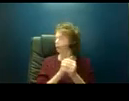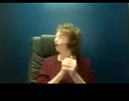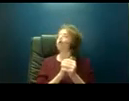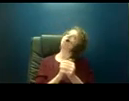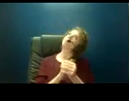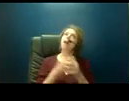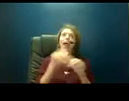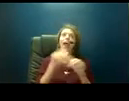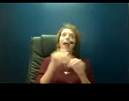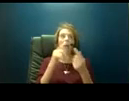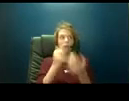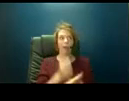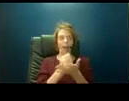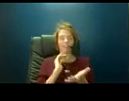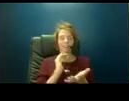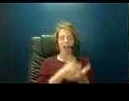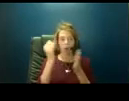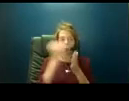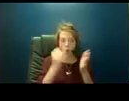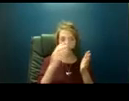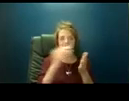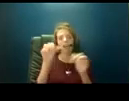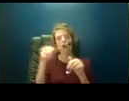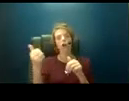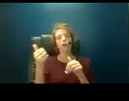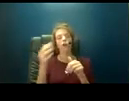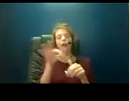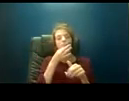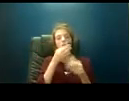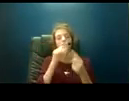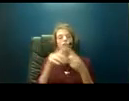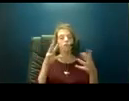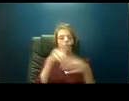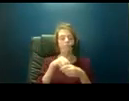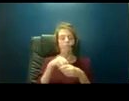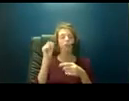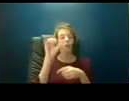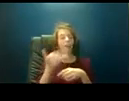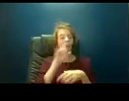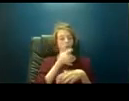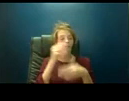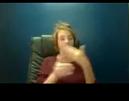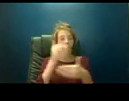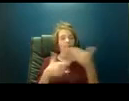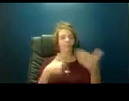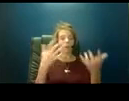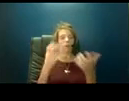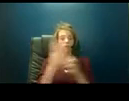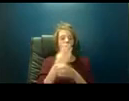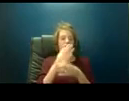asking our teaching artists and other experts to engage. So that's really the process I'm going to share with you guys